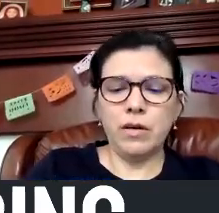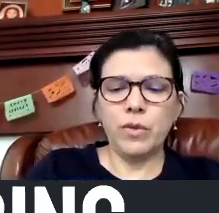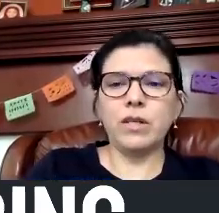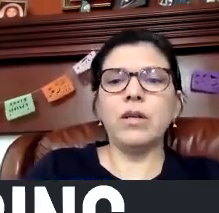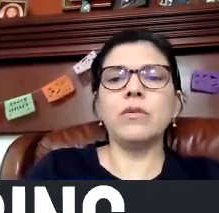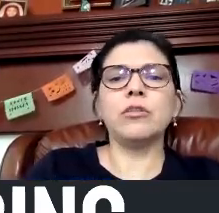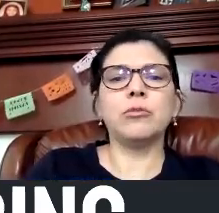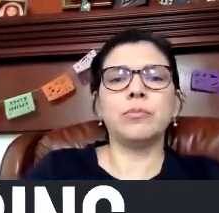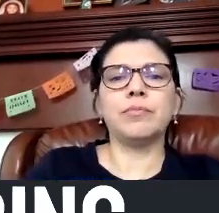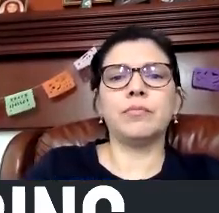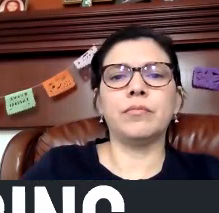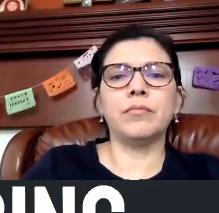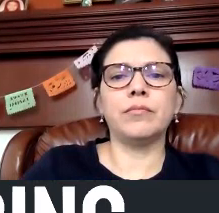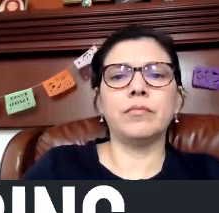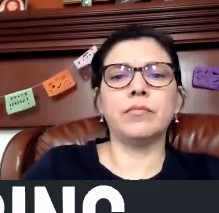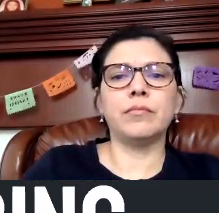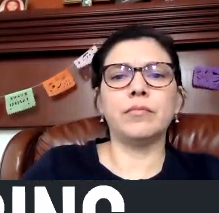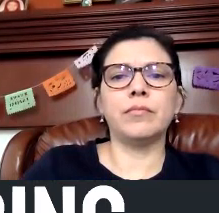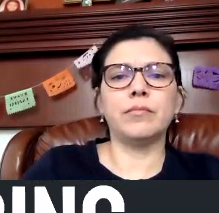All right, we can go.